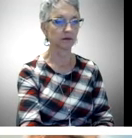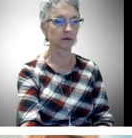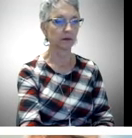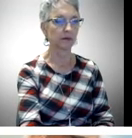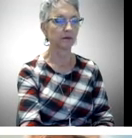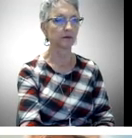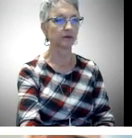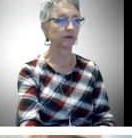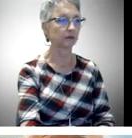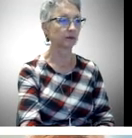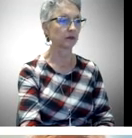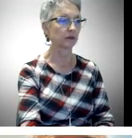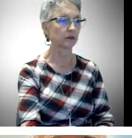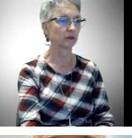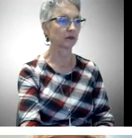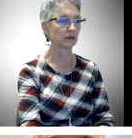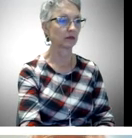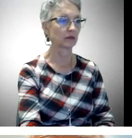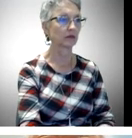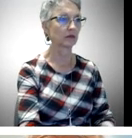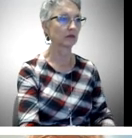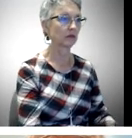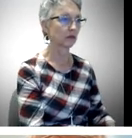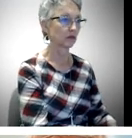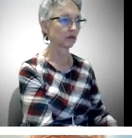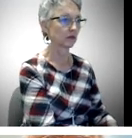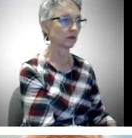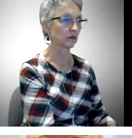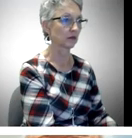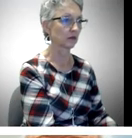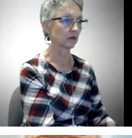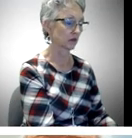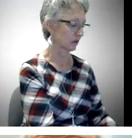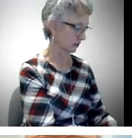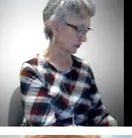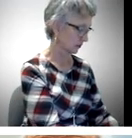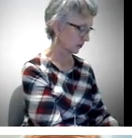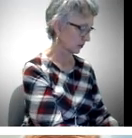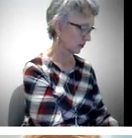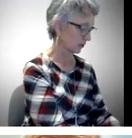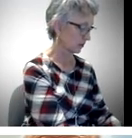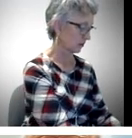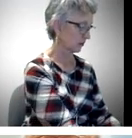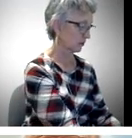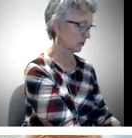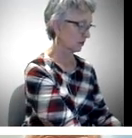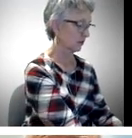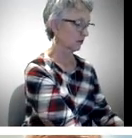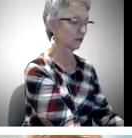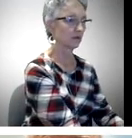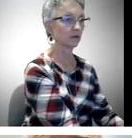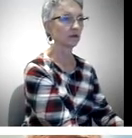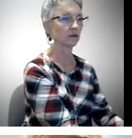person is stripped of all their self-determination, where the staff or the institution makes